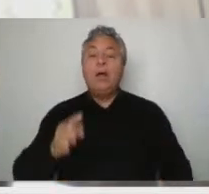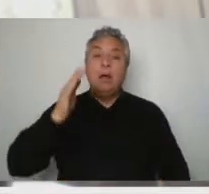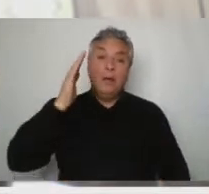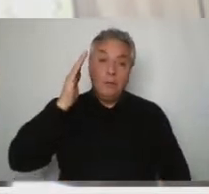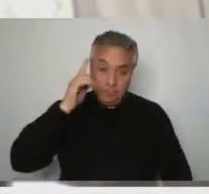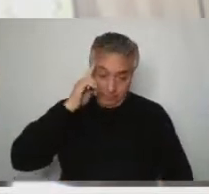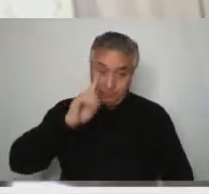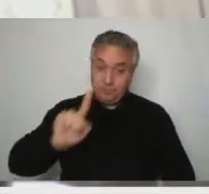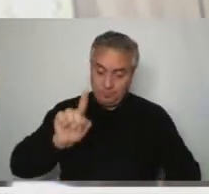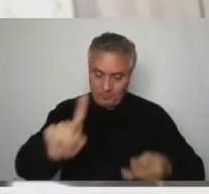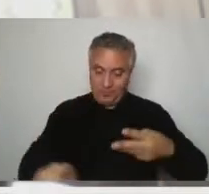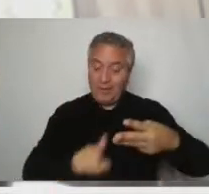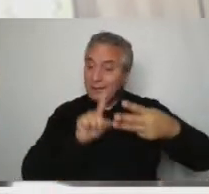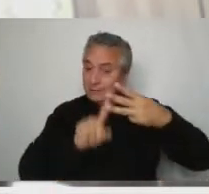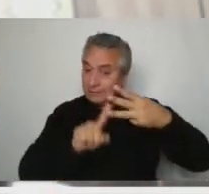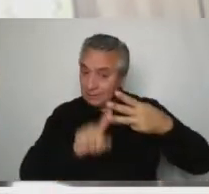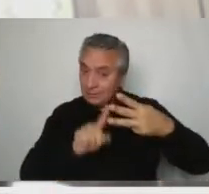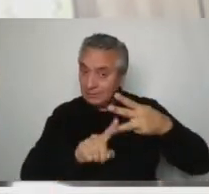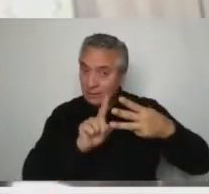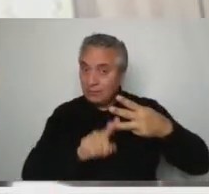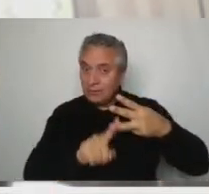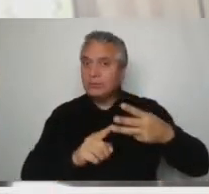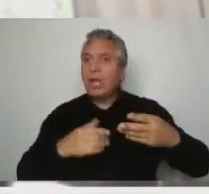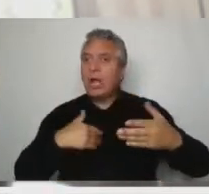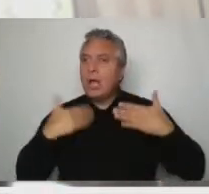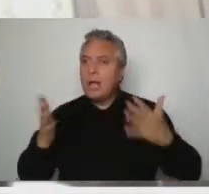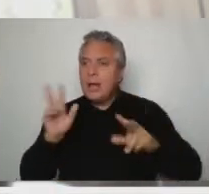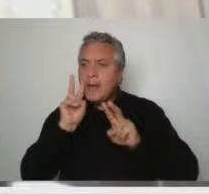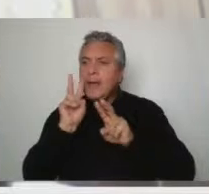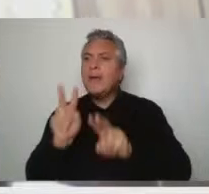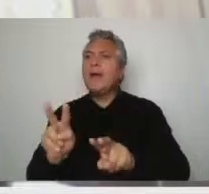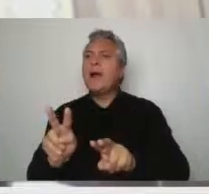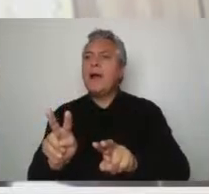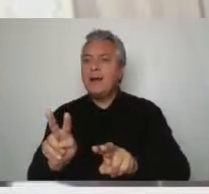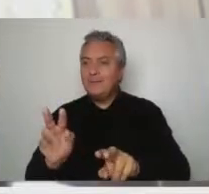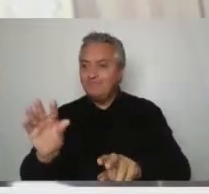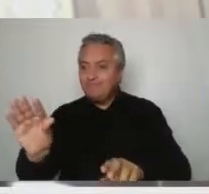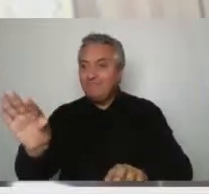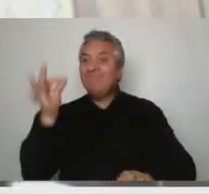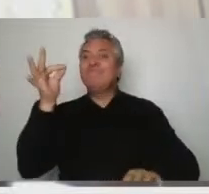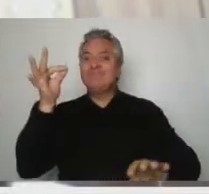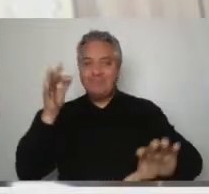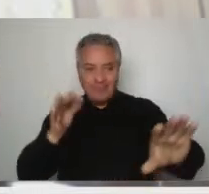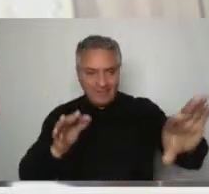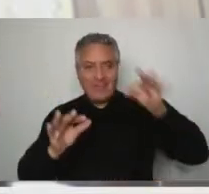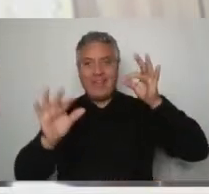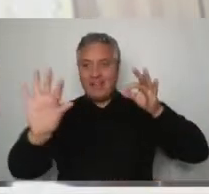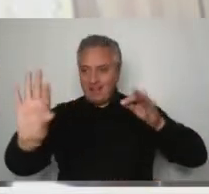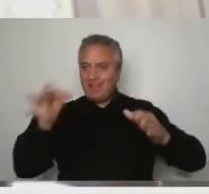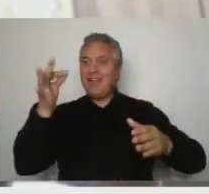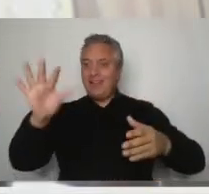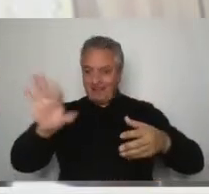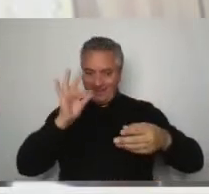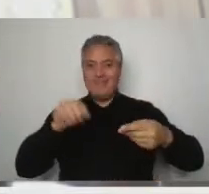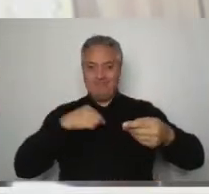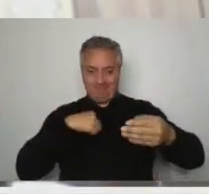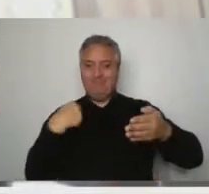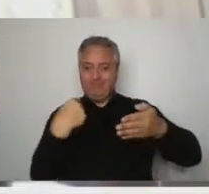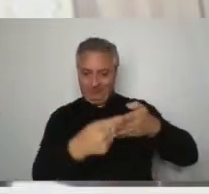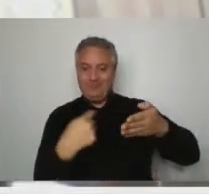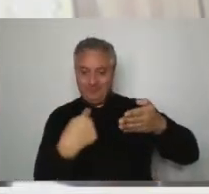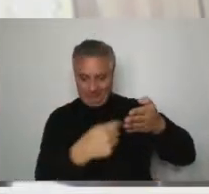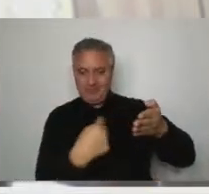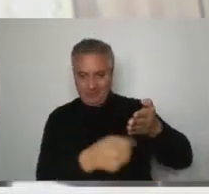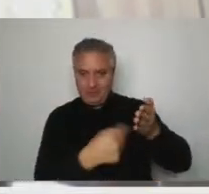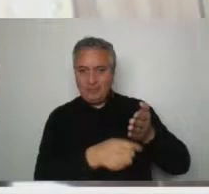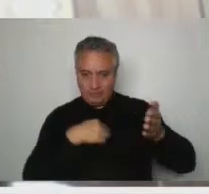teachers. And then it's important to use evidence. Decision makers, policy